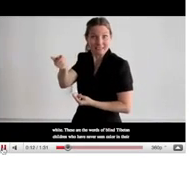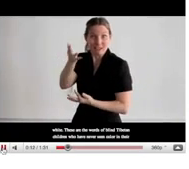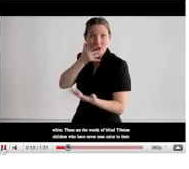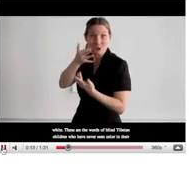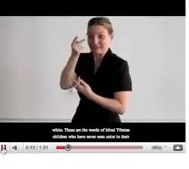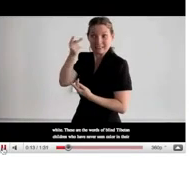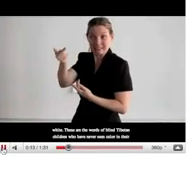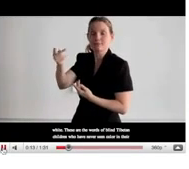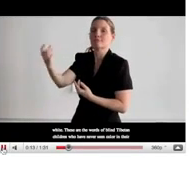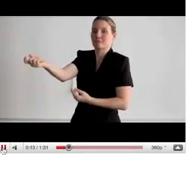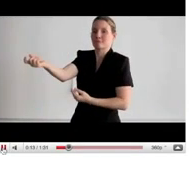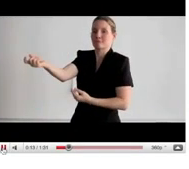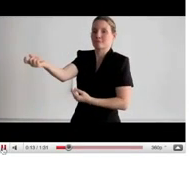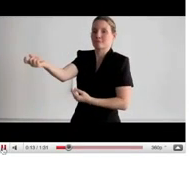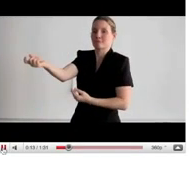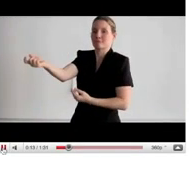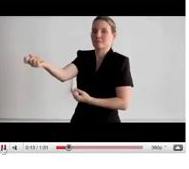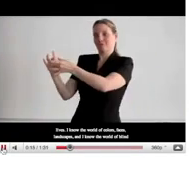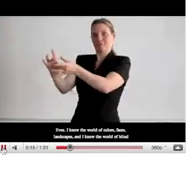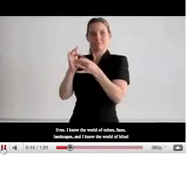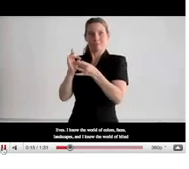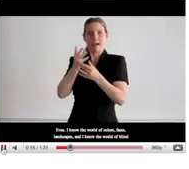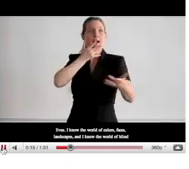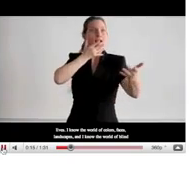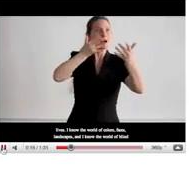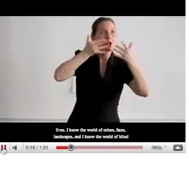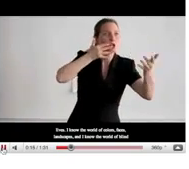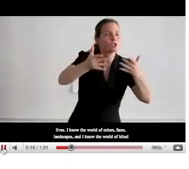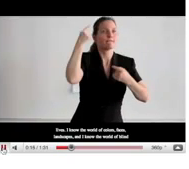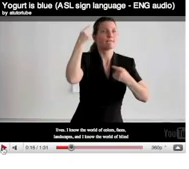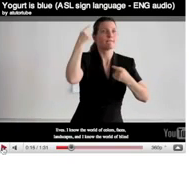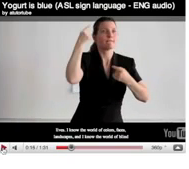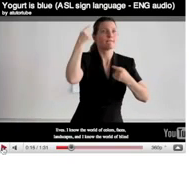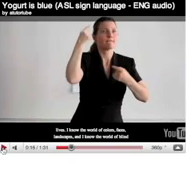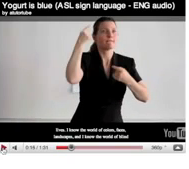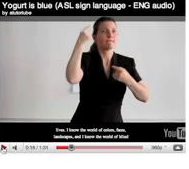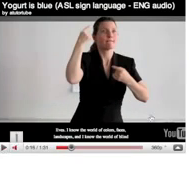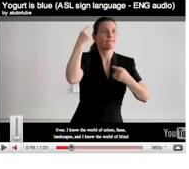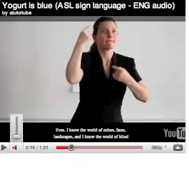blind Tibetan children who have never seen color in their lives. And I know the world of color.